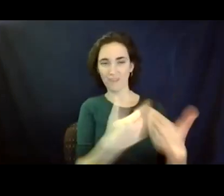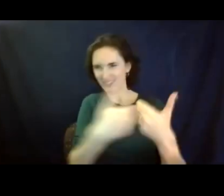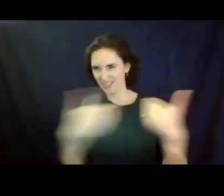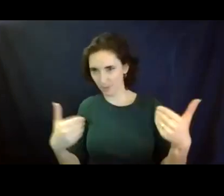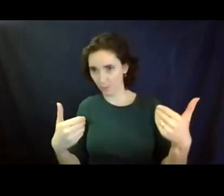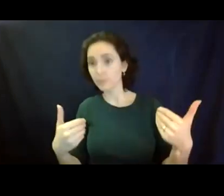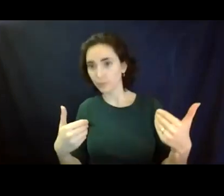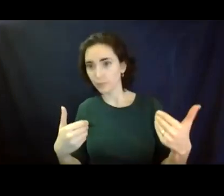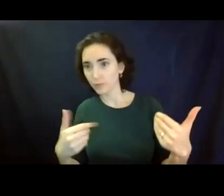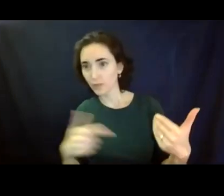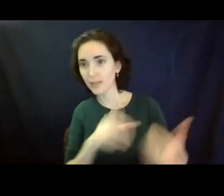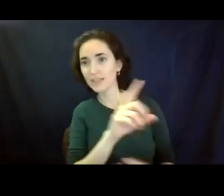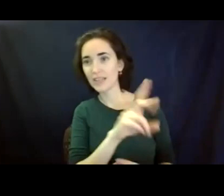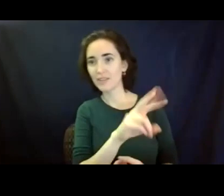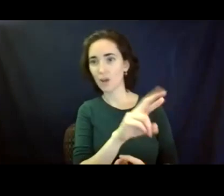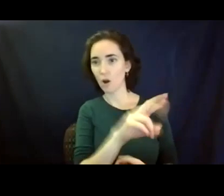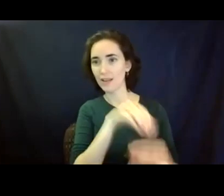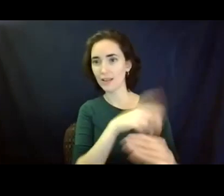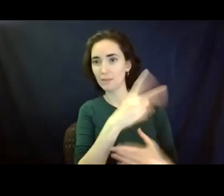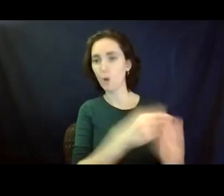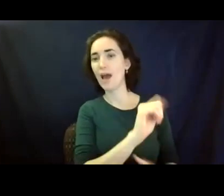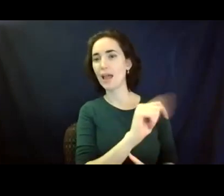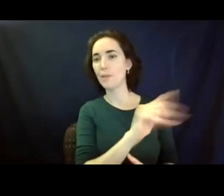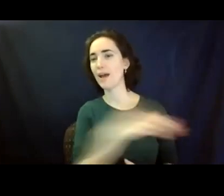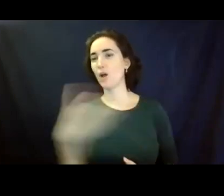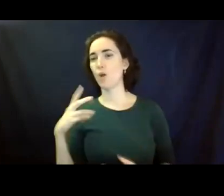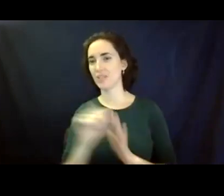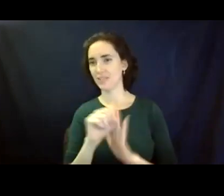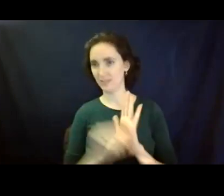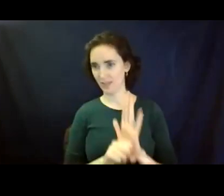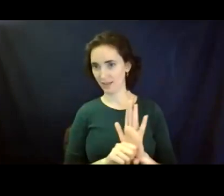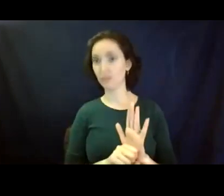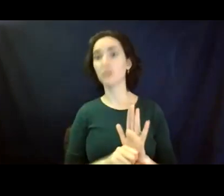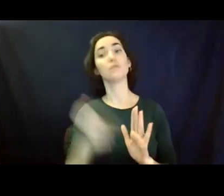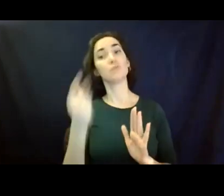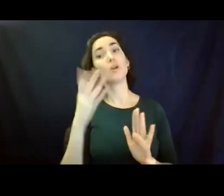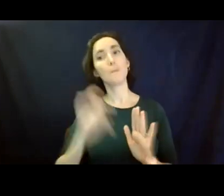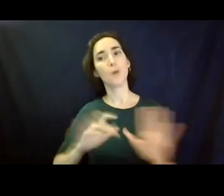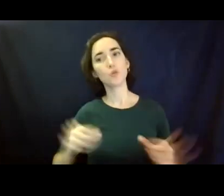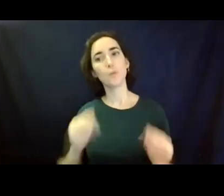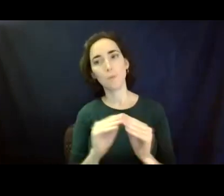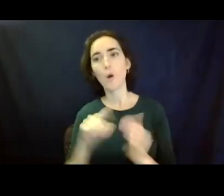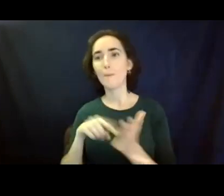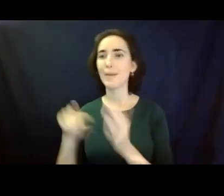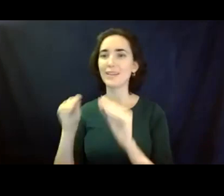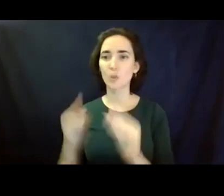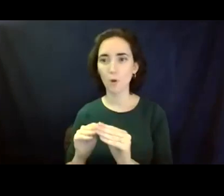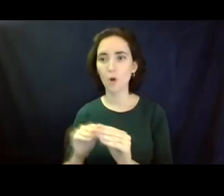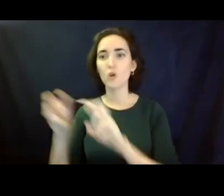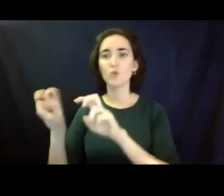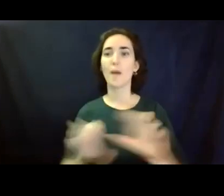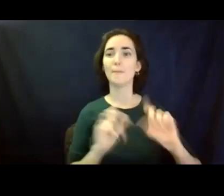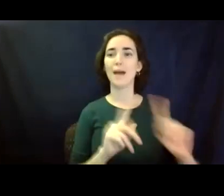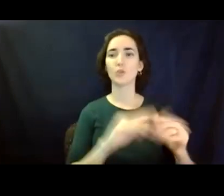both, I think Alabama and Washington State. We've got to do more and pay teachers more and transition back into the